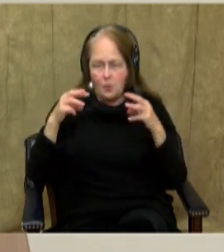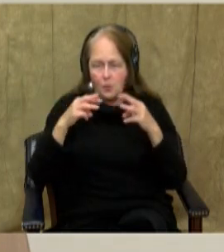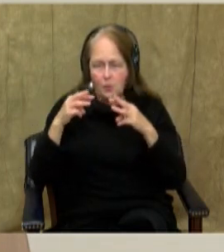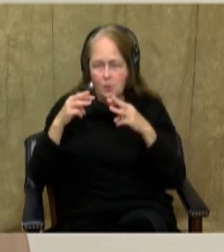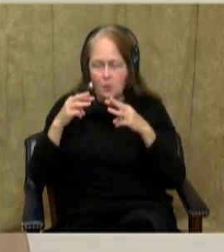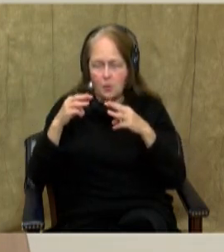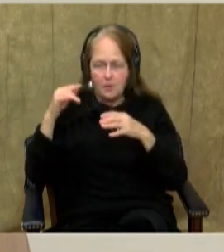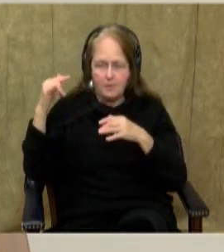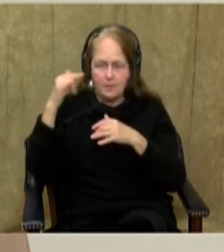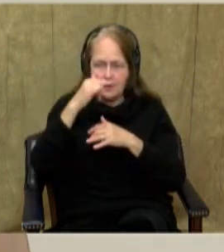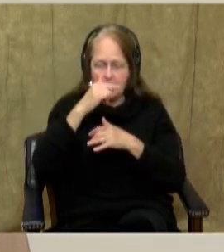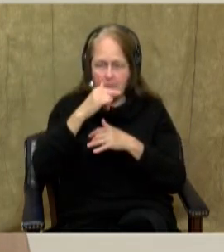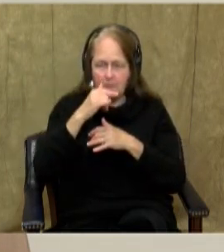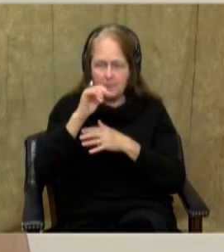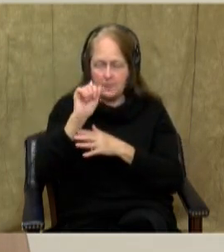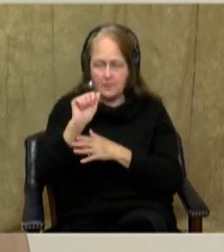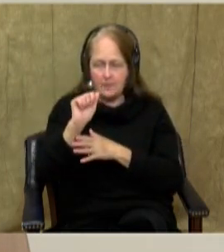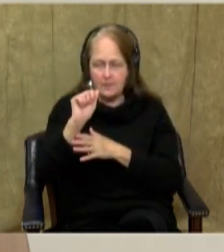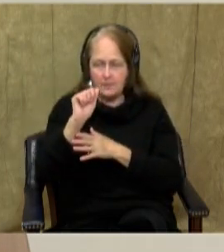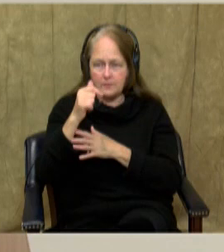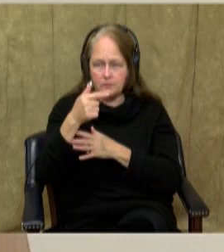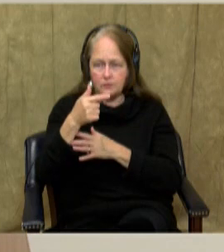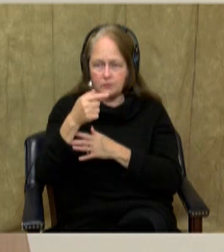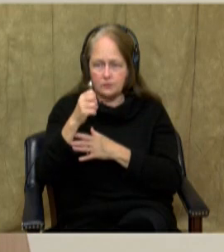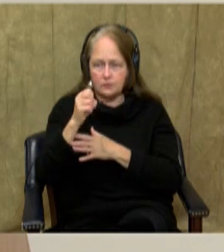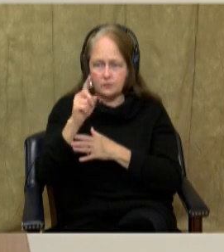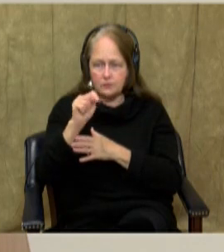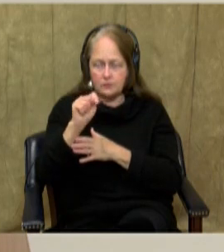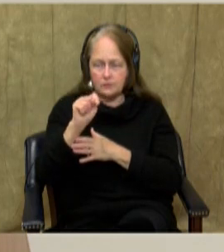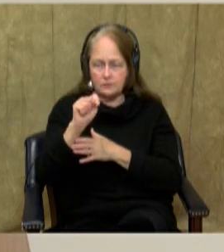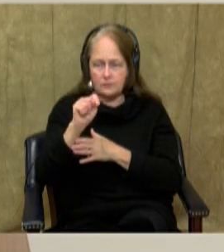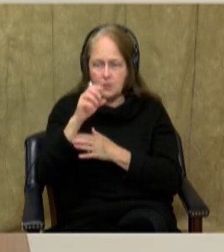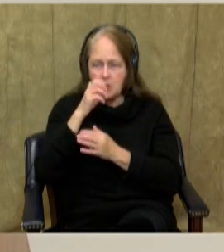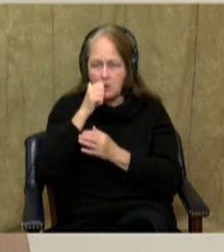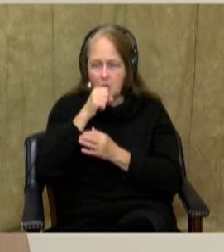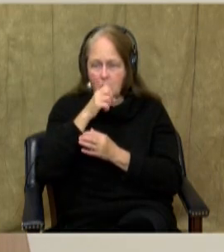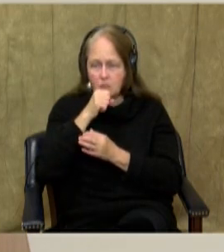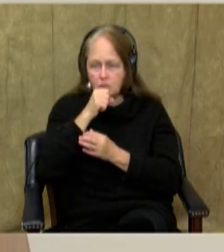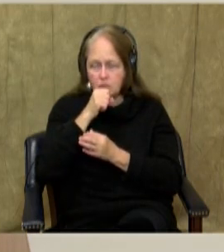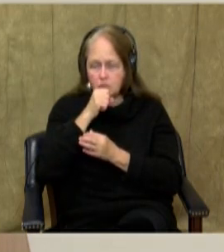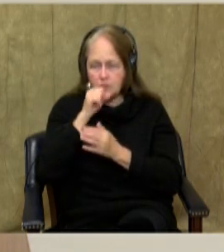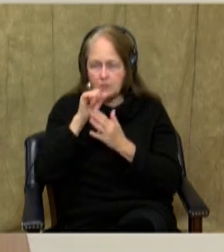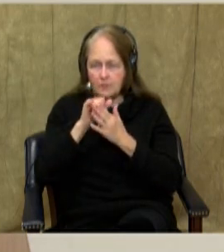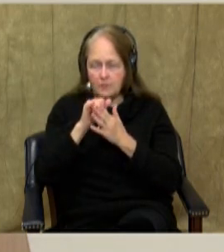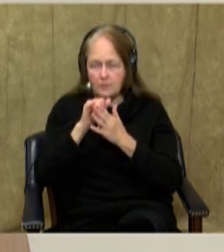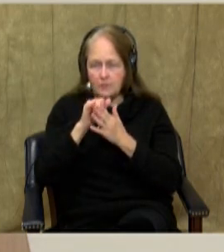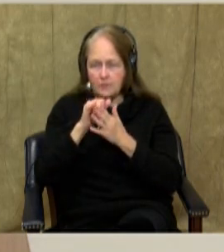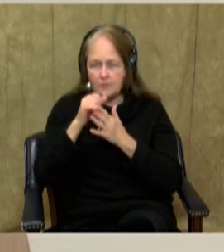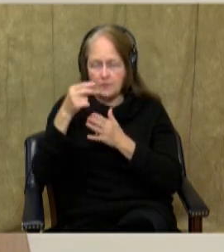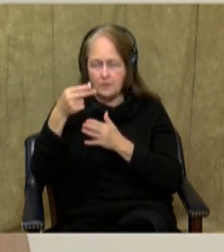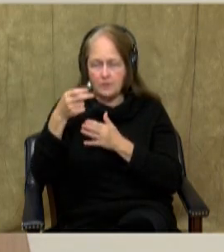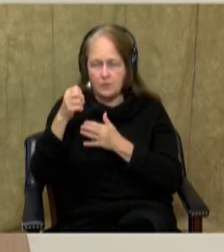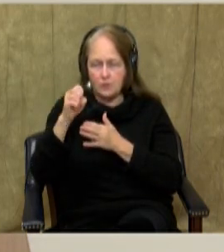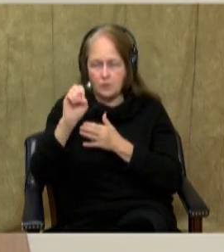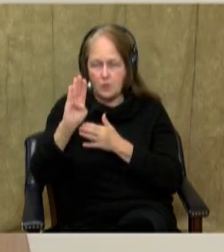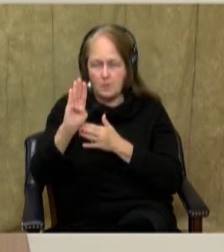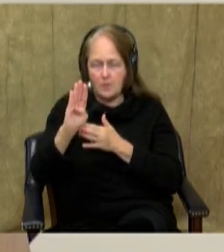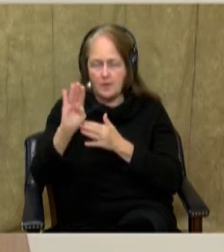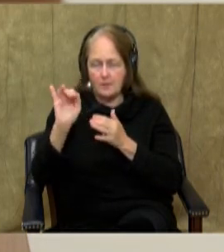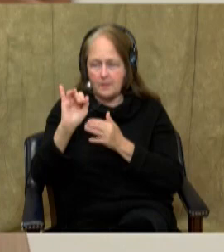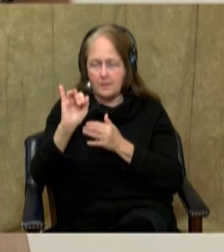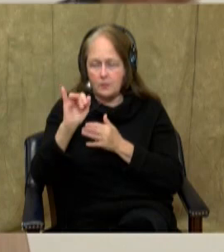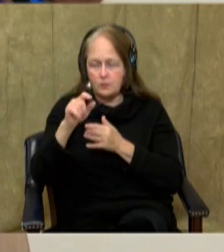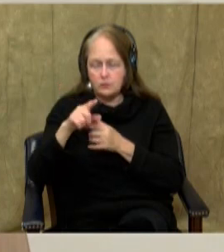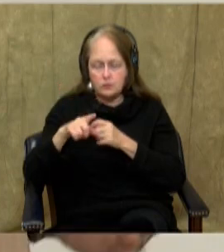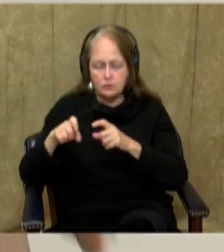this thing called Agent Orange. And Agent Orange is an herbicide, almost like Roundup, the stuff that you